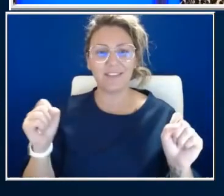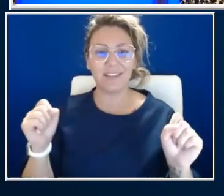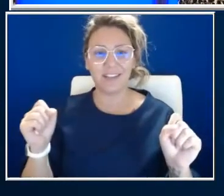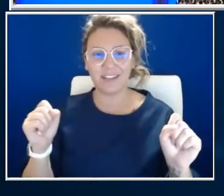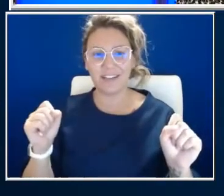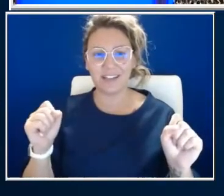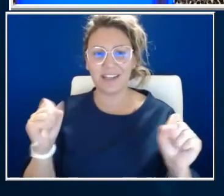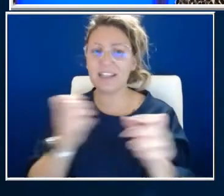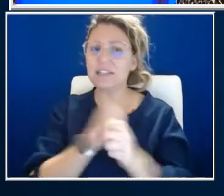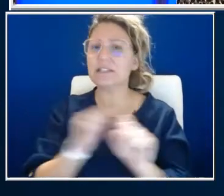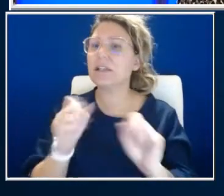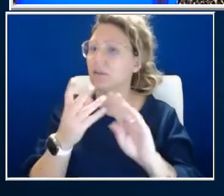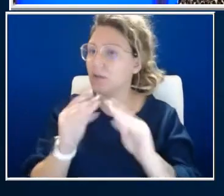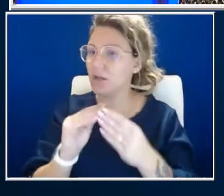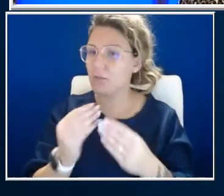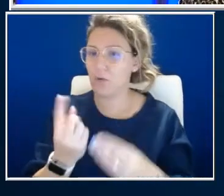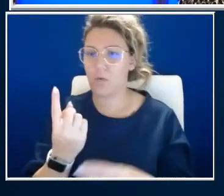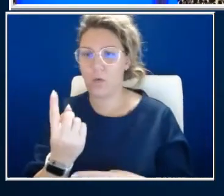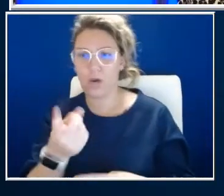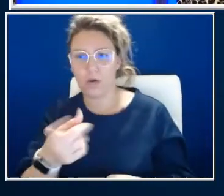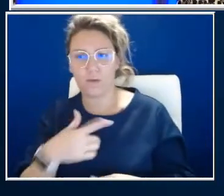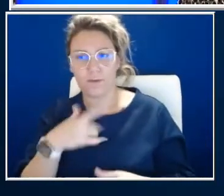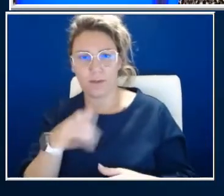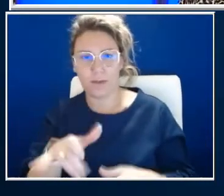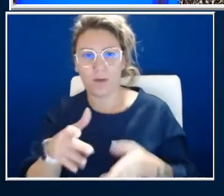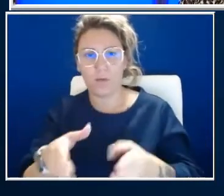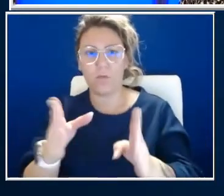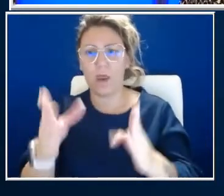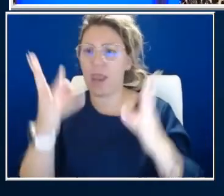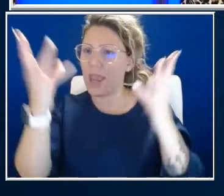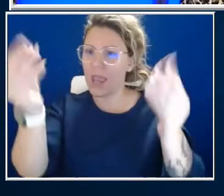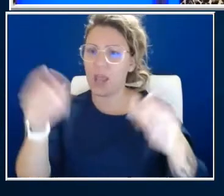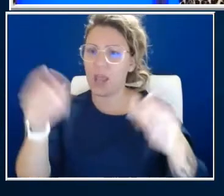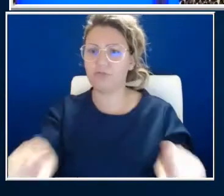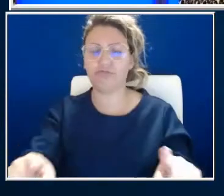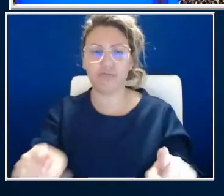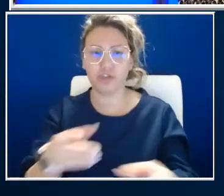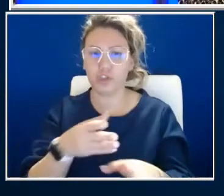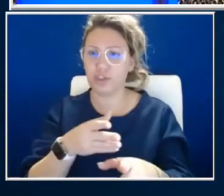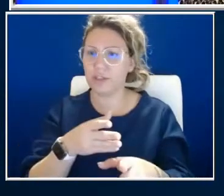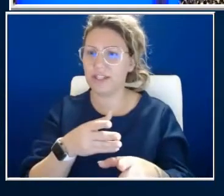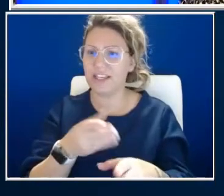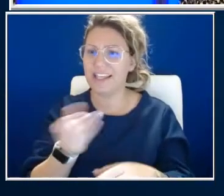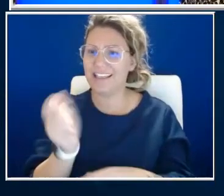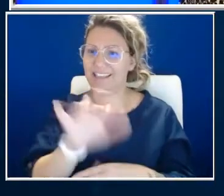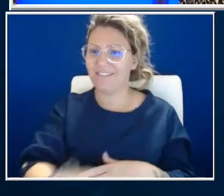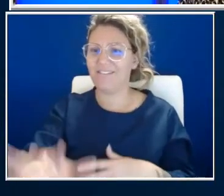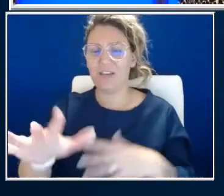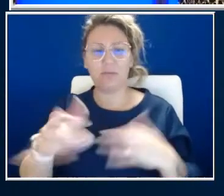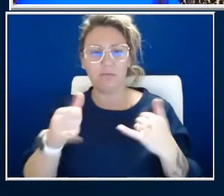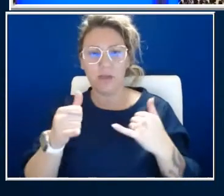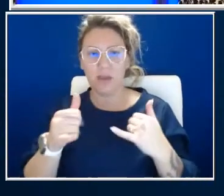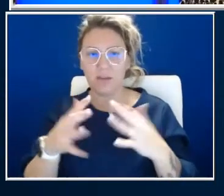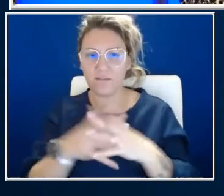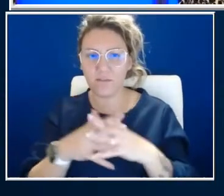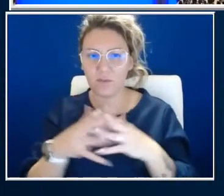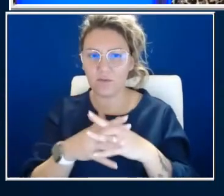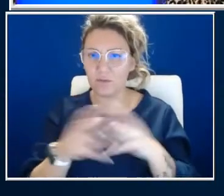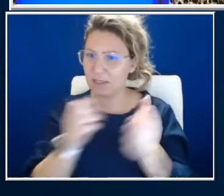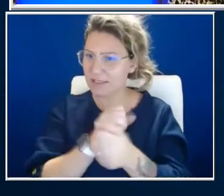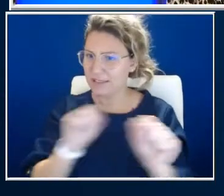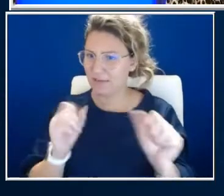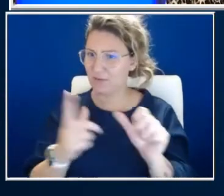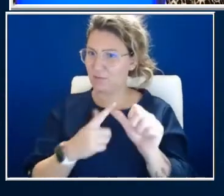number one? Do you feel that way out on the field and among your teammates? Is putting safety first kind of a culture?